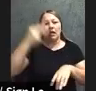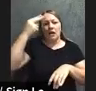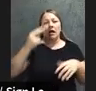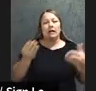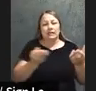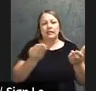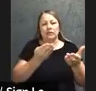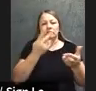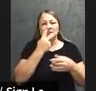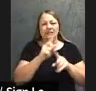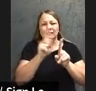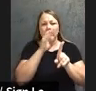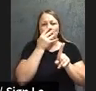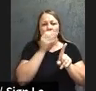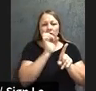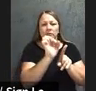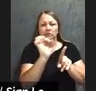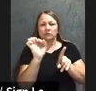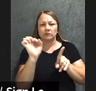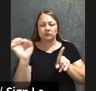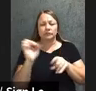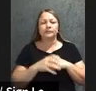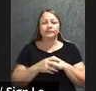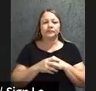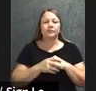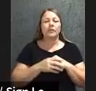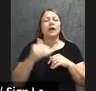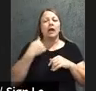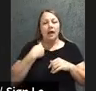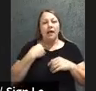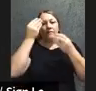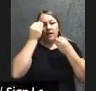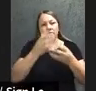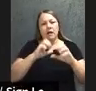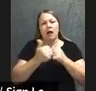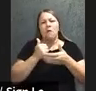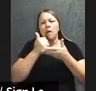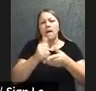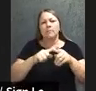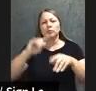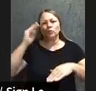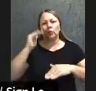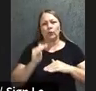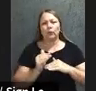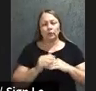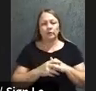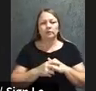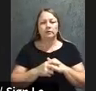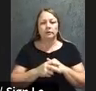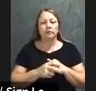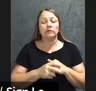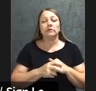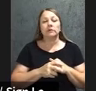about more information about how to help with that. At cdc.gov does pull aside some